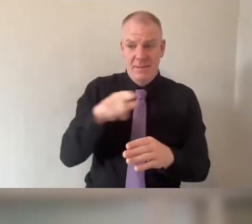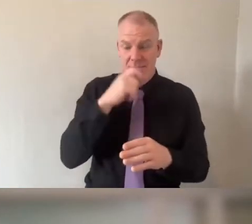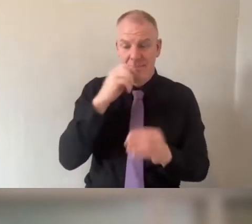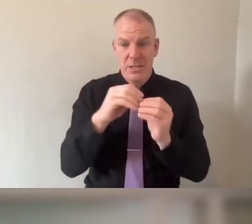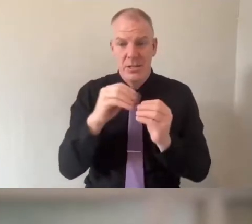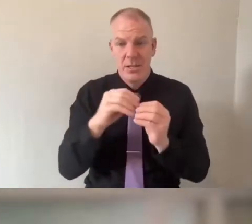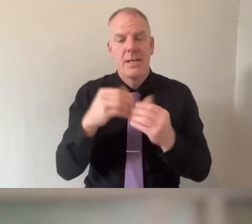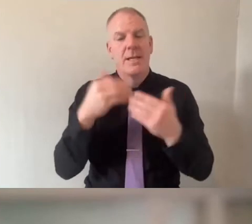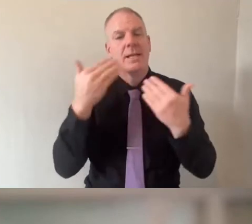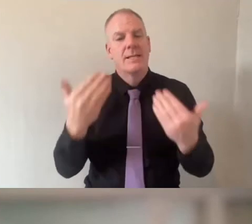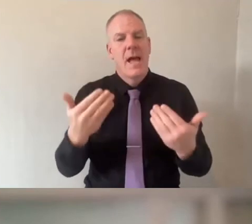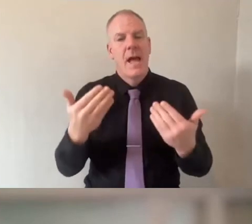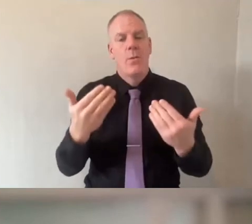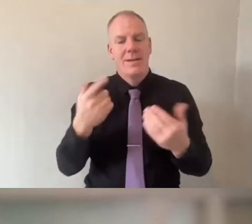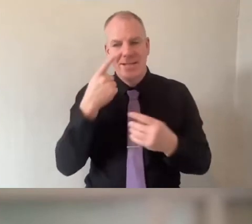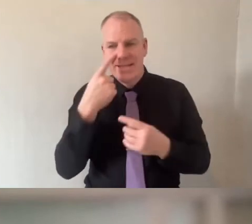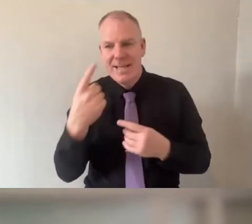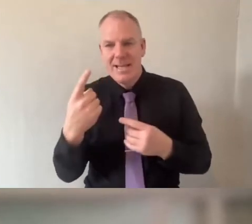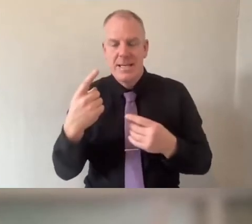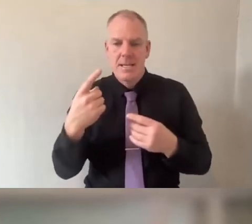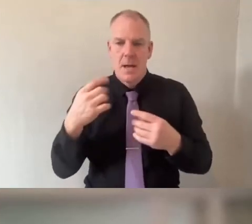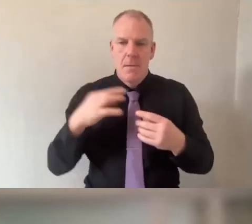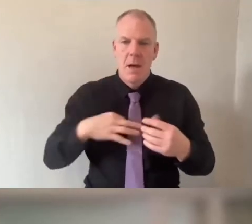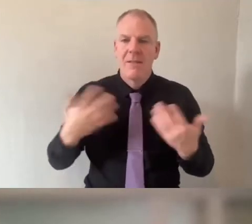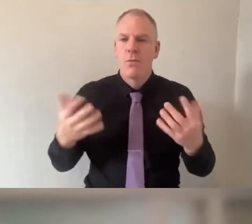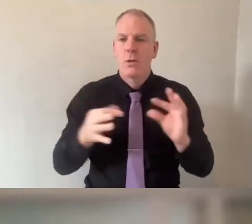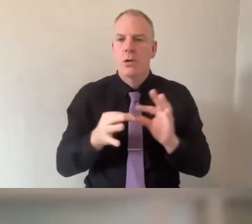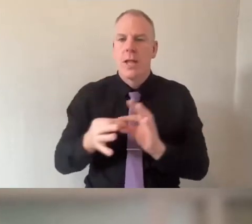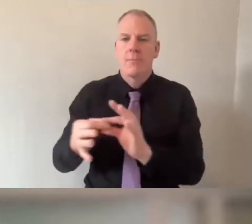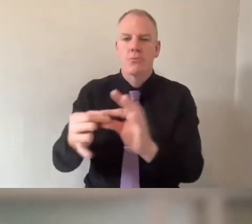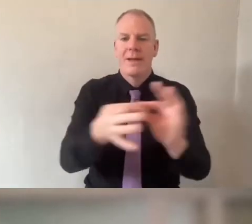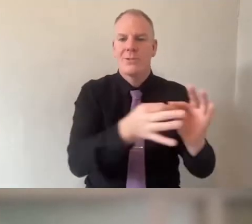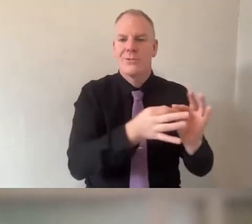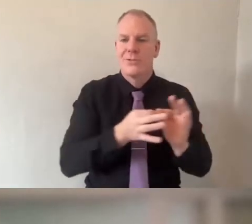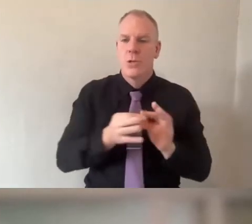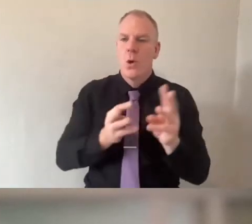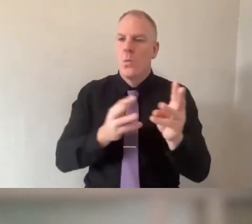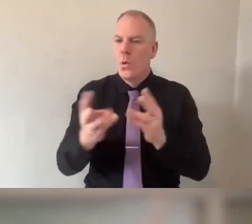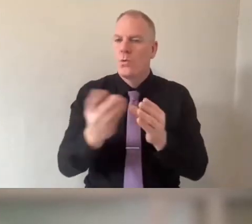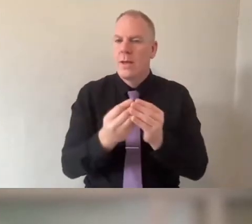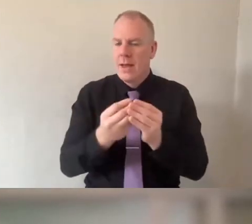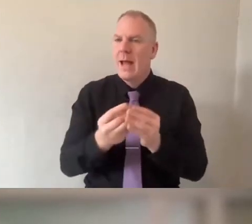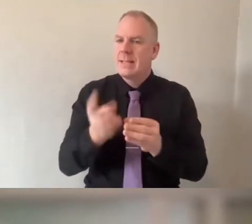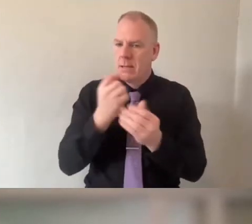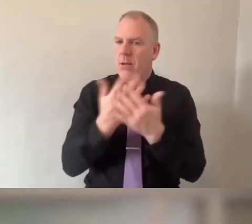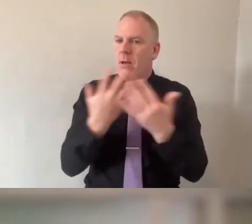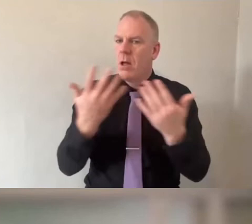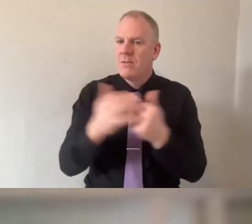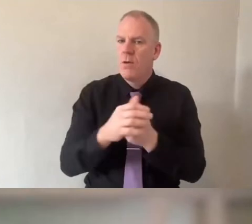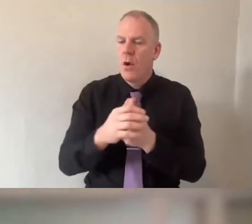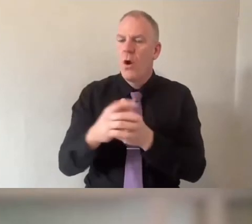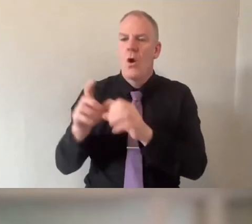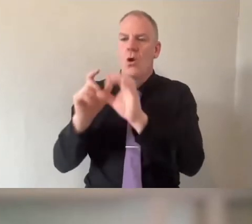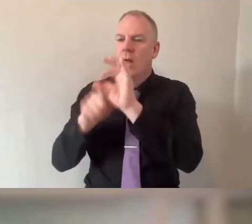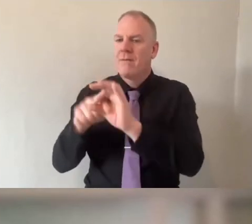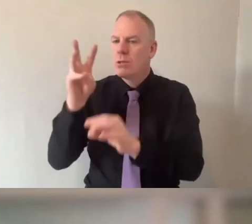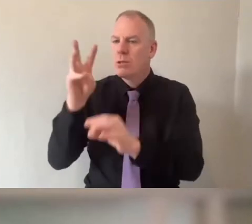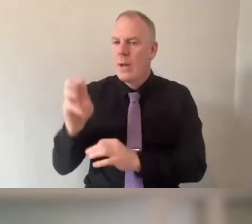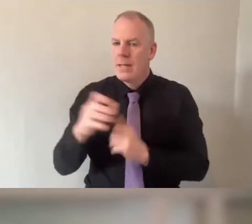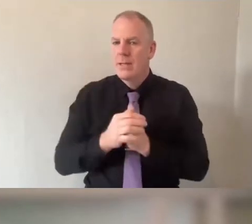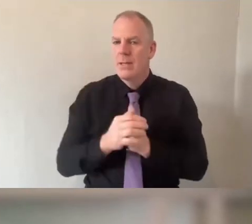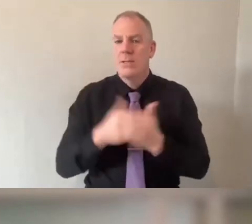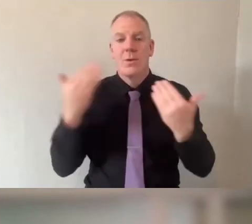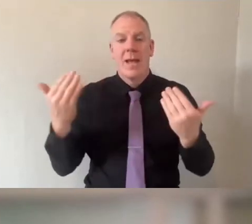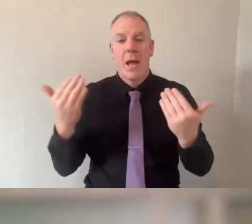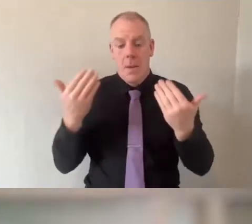are really seeing the benefits of collaboration, and we've done a lot more at Qualifications Wales. So that takes us up to the present. Where are we going moving